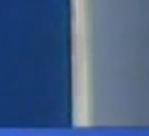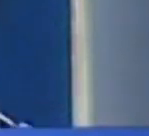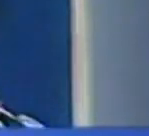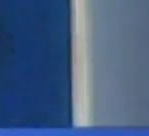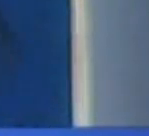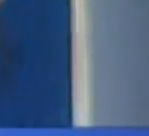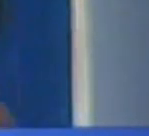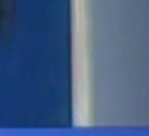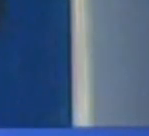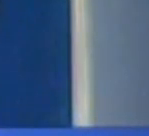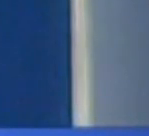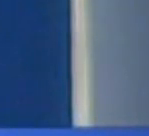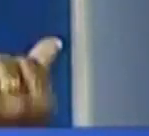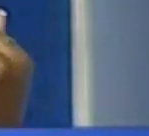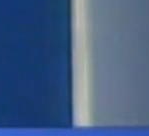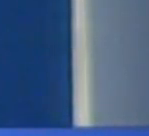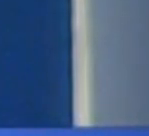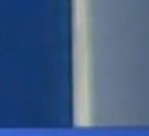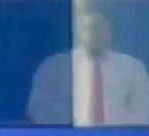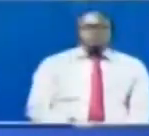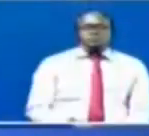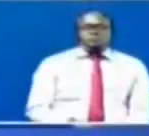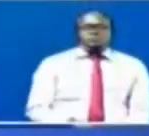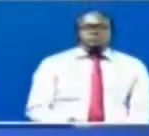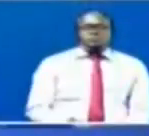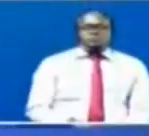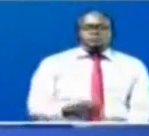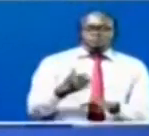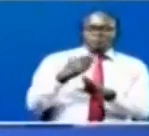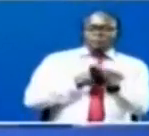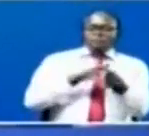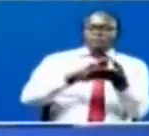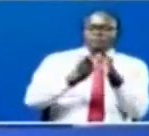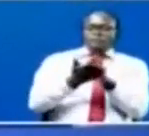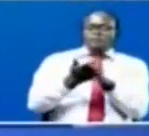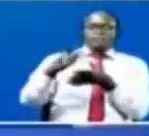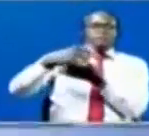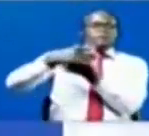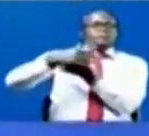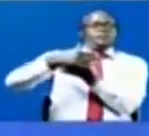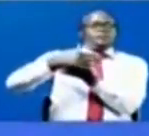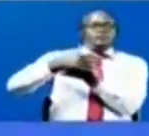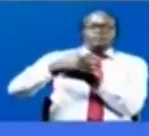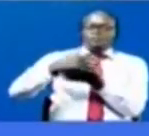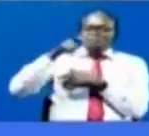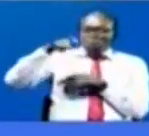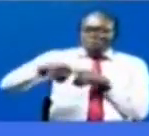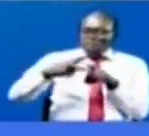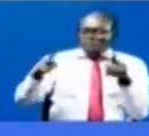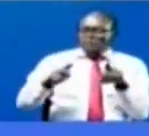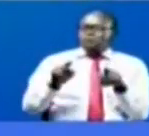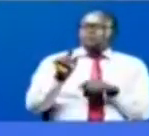butterfly, before it becomes a butterfly, it starts as a caterpillar. Like, it crawls, crawls,